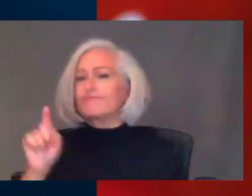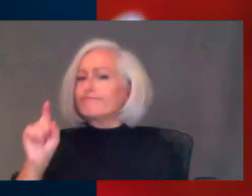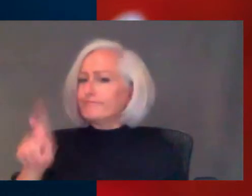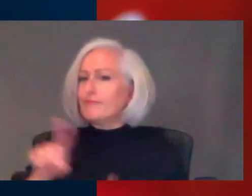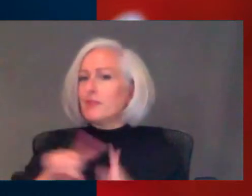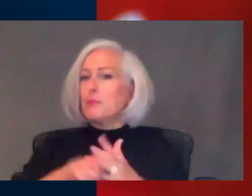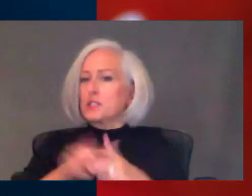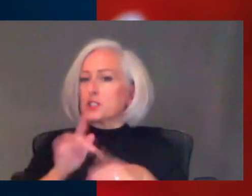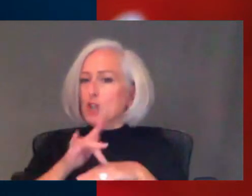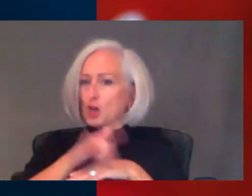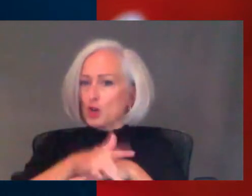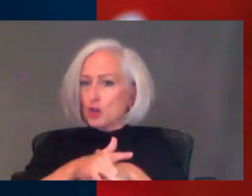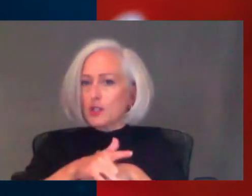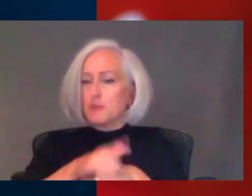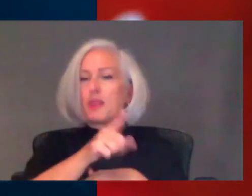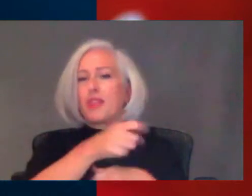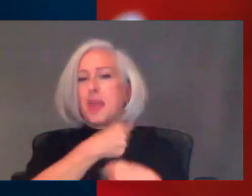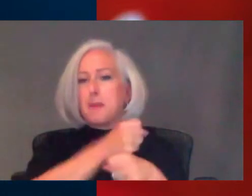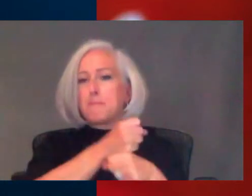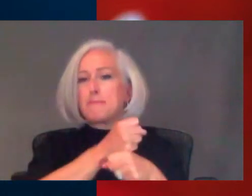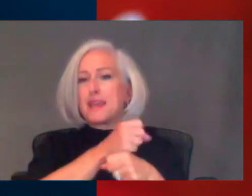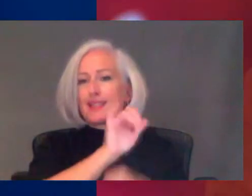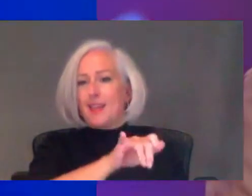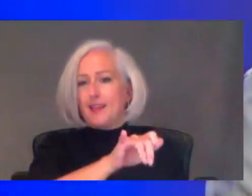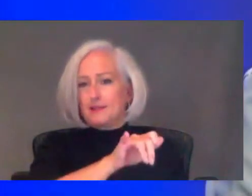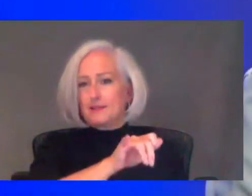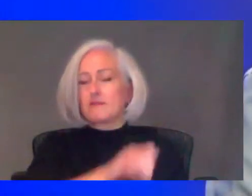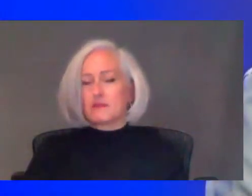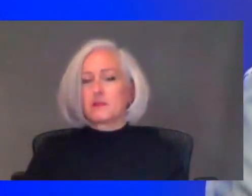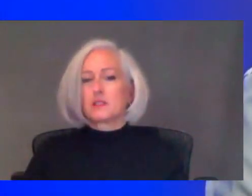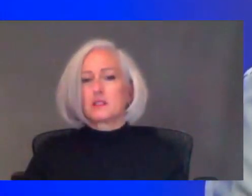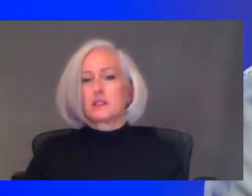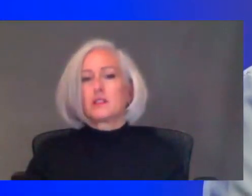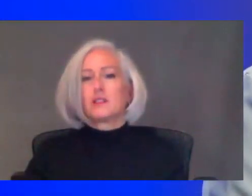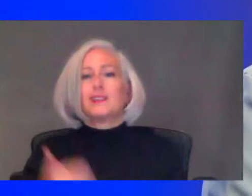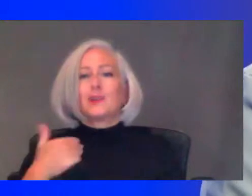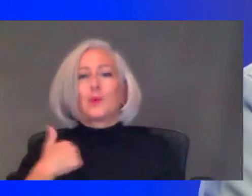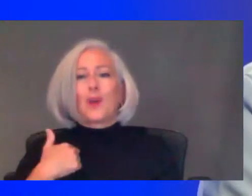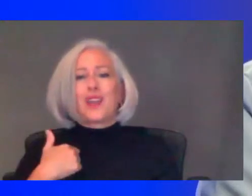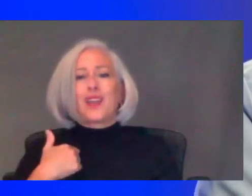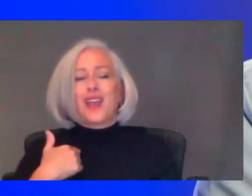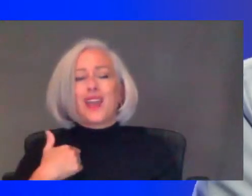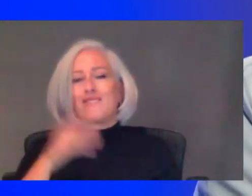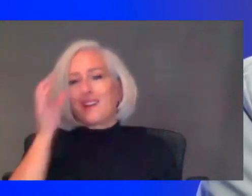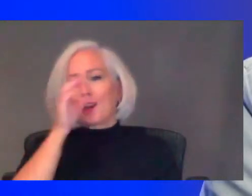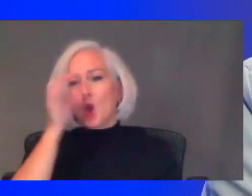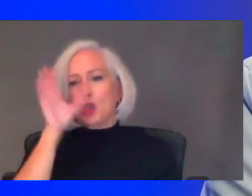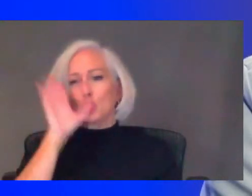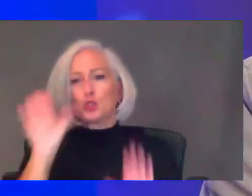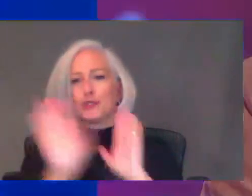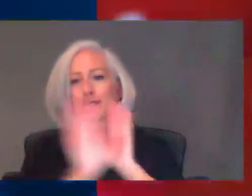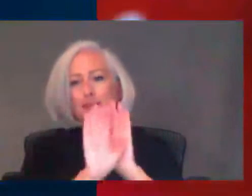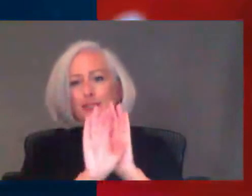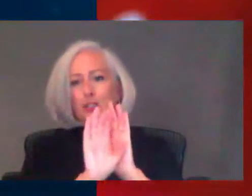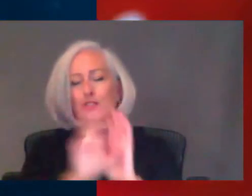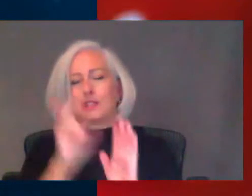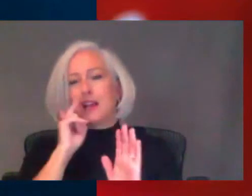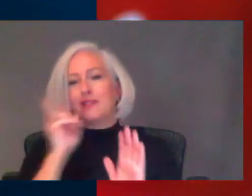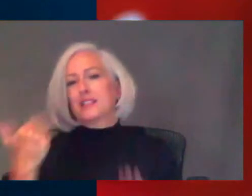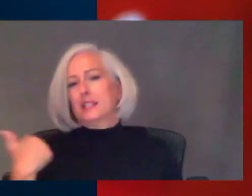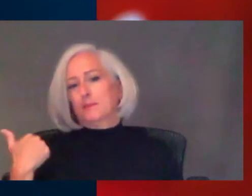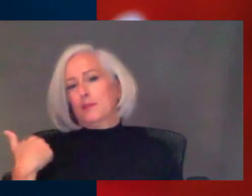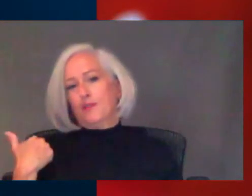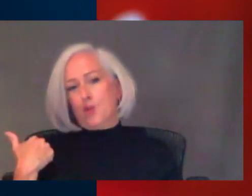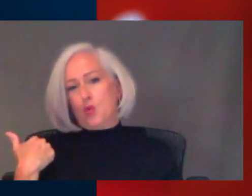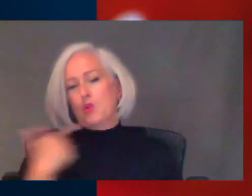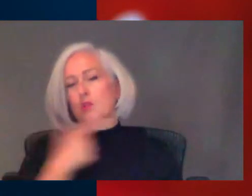the antibodies there bound to that round thing in the middle, which is the spherical thing, which is the virus. So that's just somewhat how you can